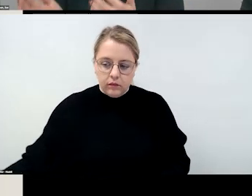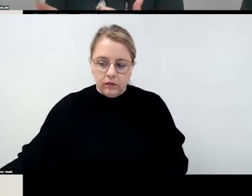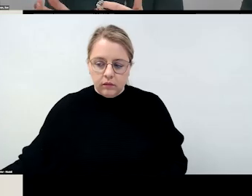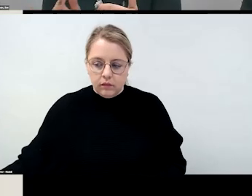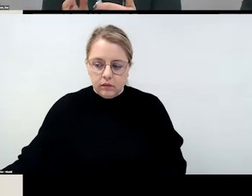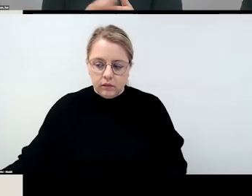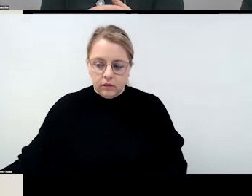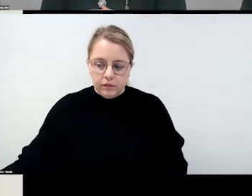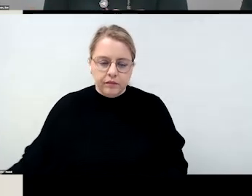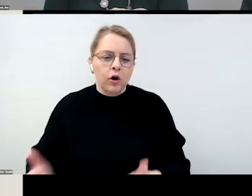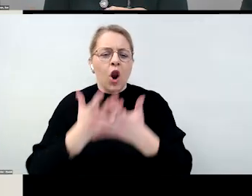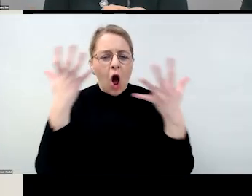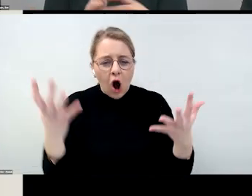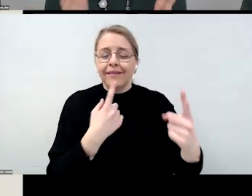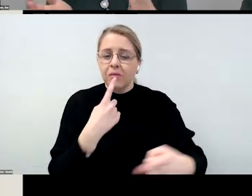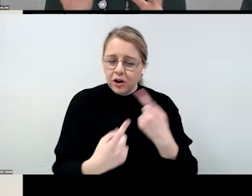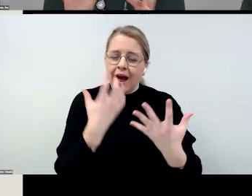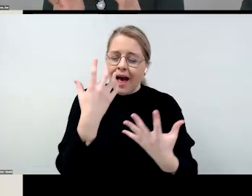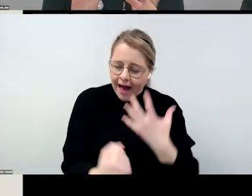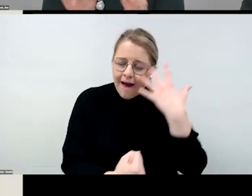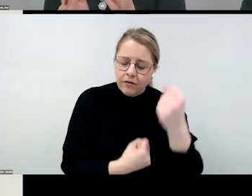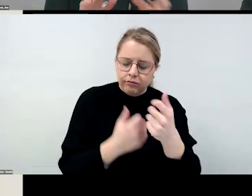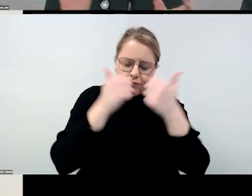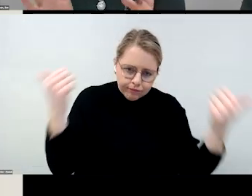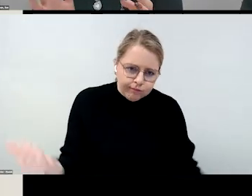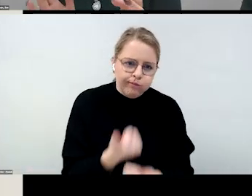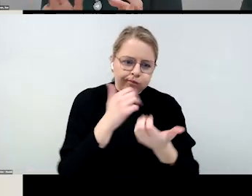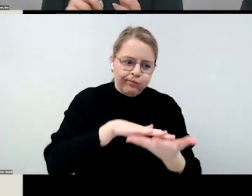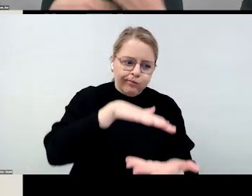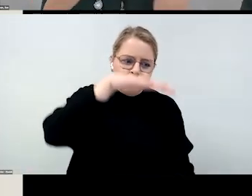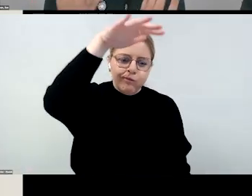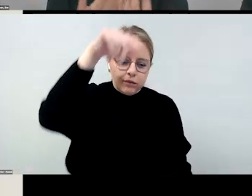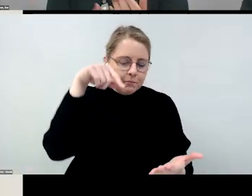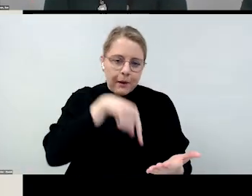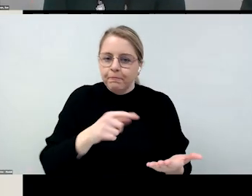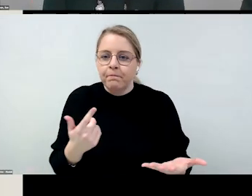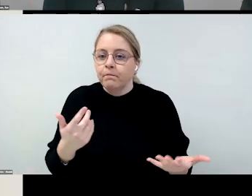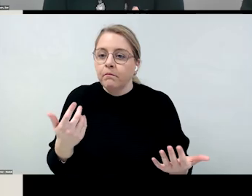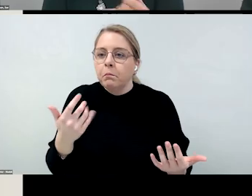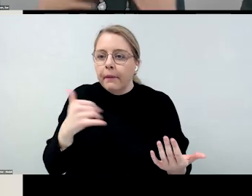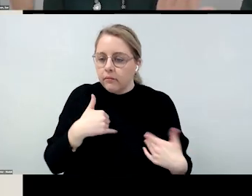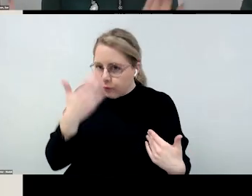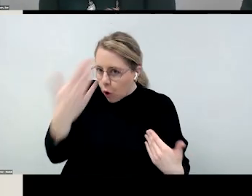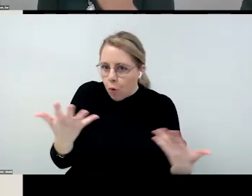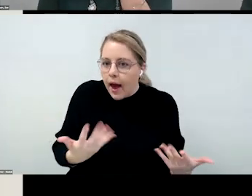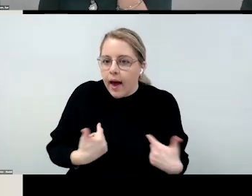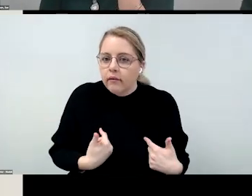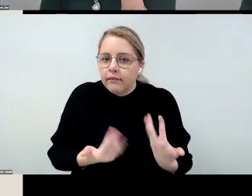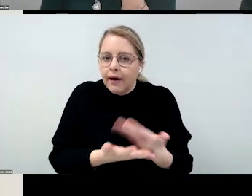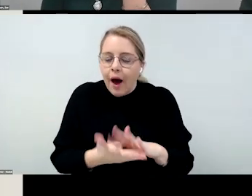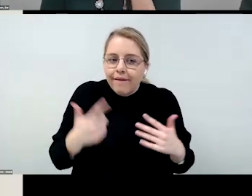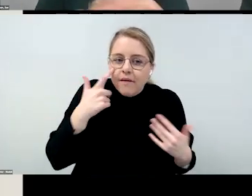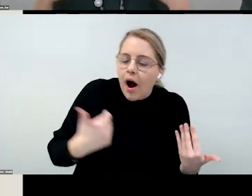of resources out there. But again, it just comes back to that awareness of knowing where they are. And if healthcare professionals know where they are they willing